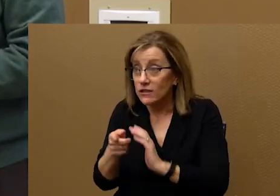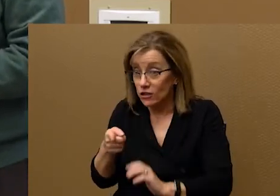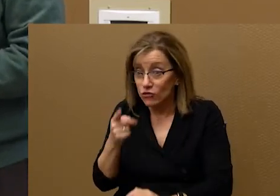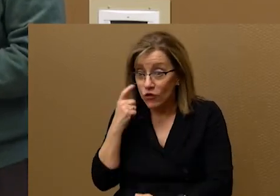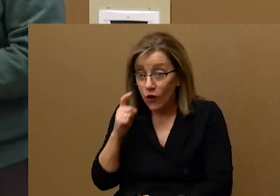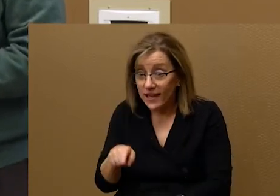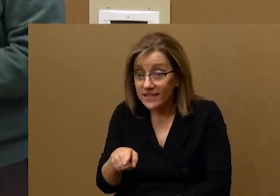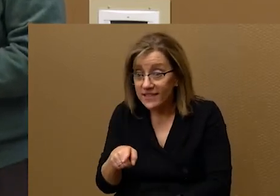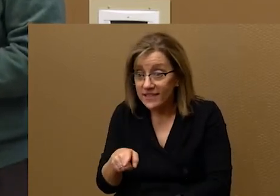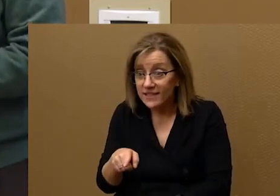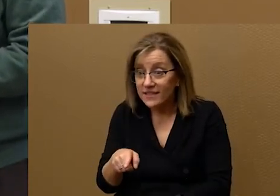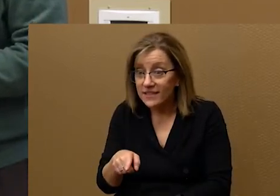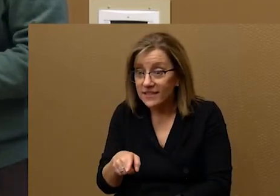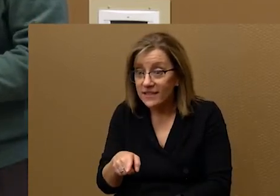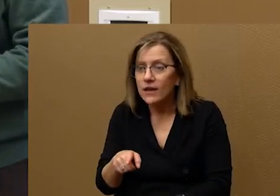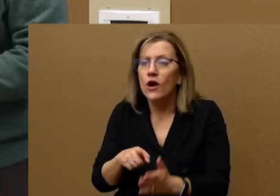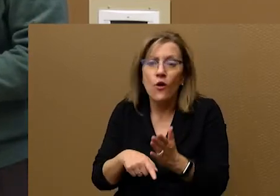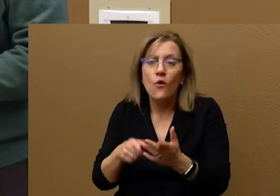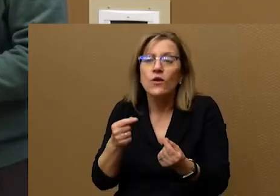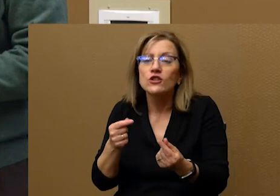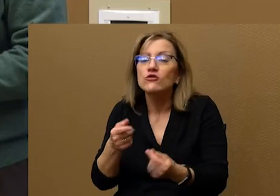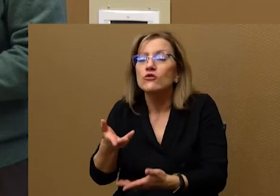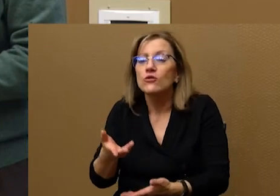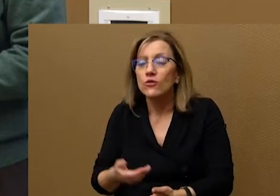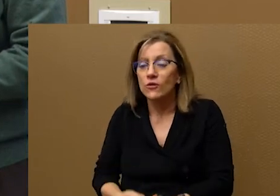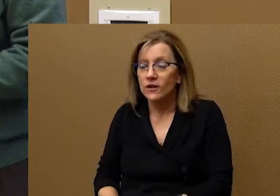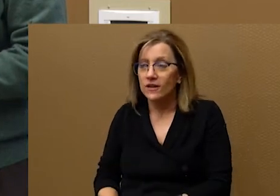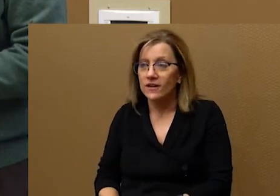notice? What did you do?